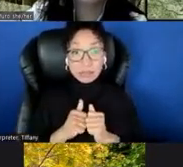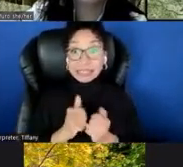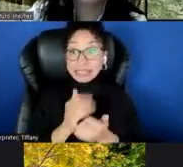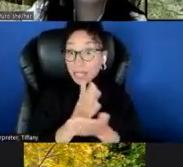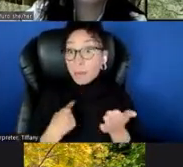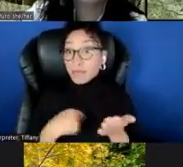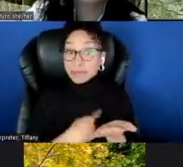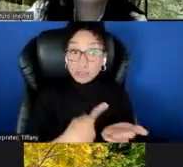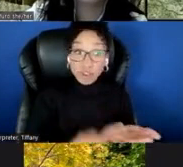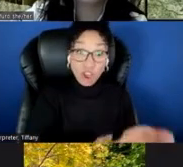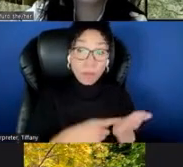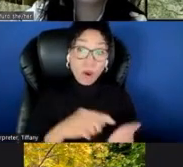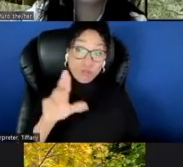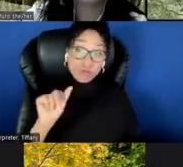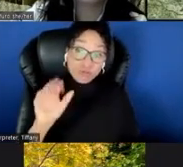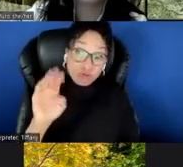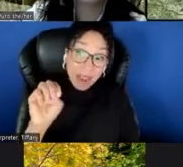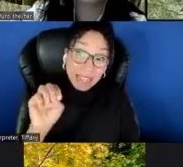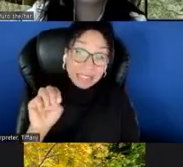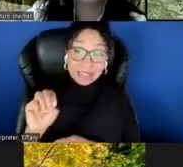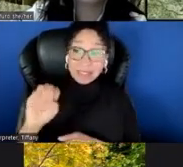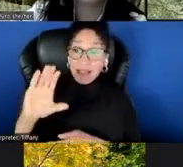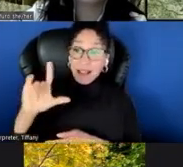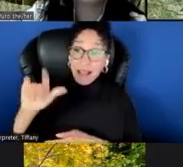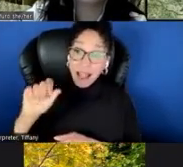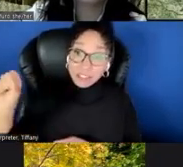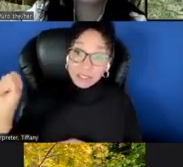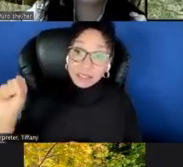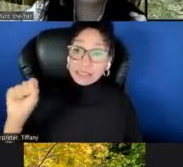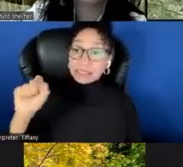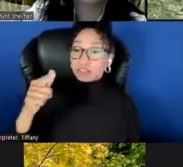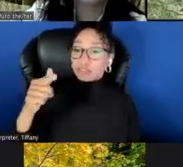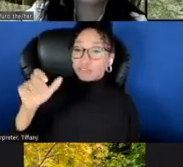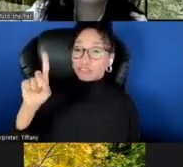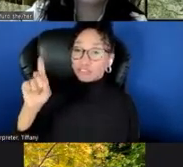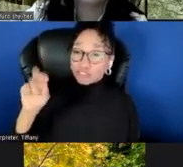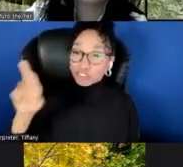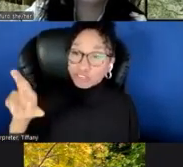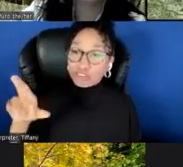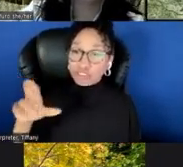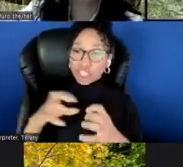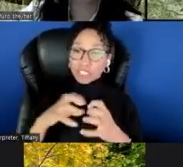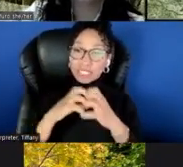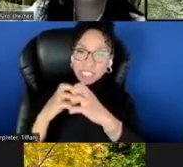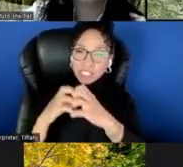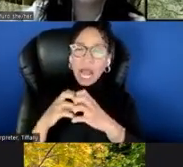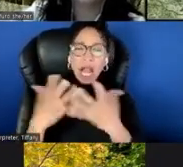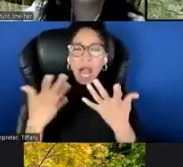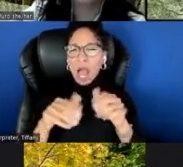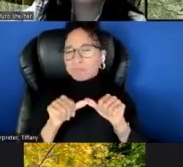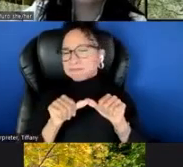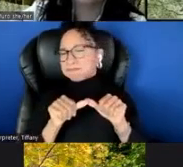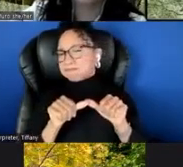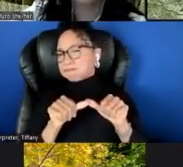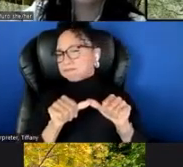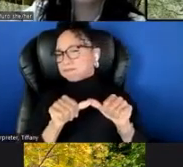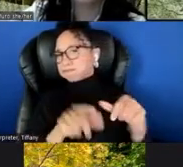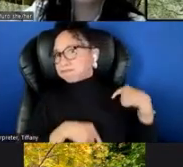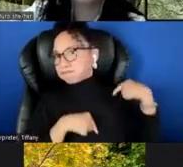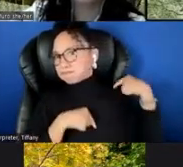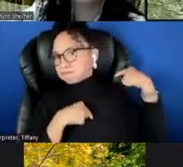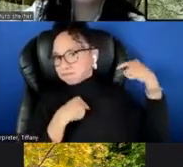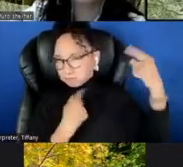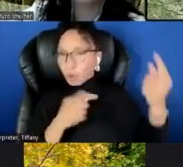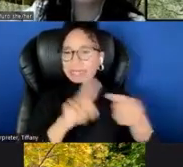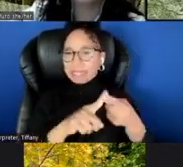gender and intersectionality until we're blue in the face, and we will continue to talk about it until our last dying breath. It's like what we,